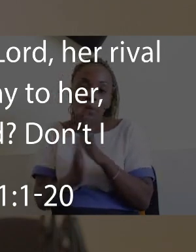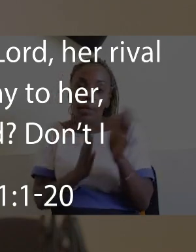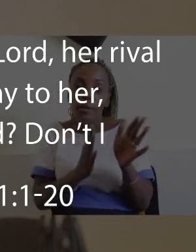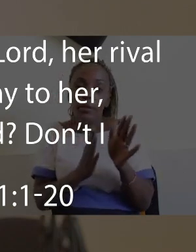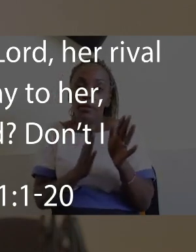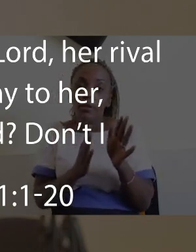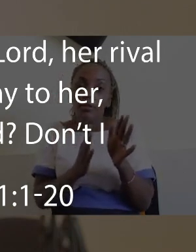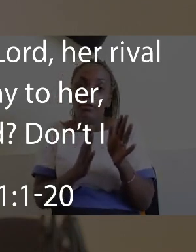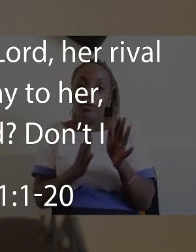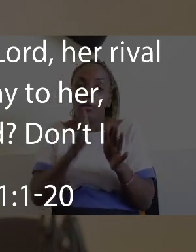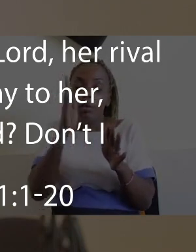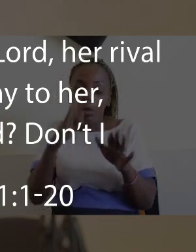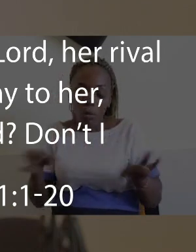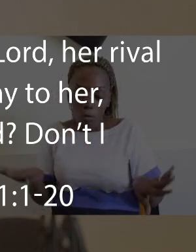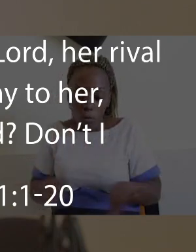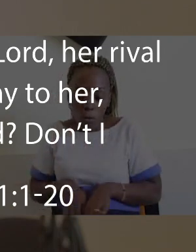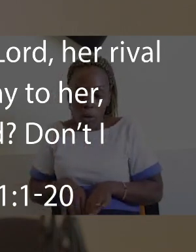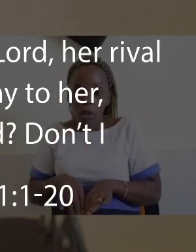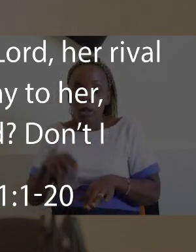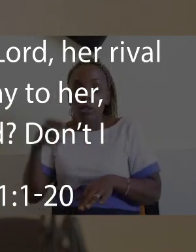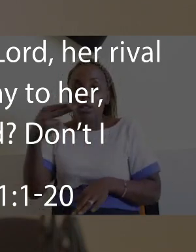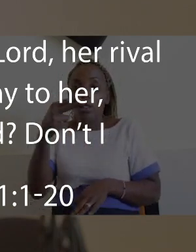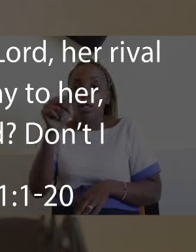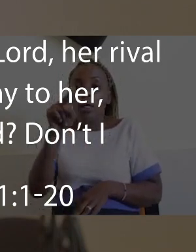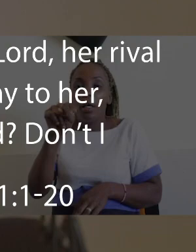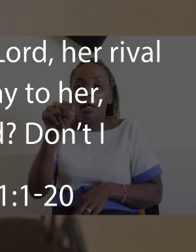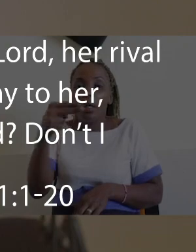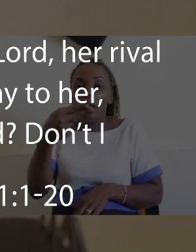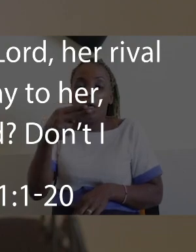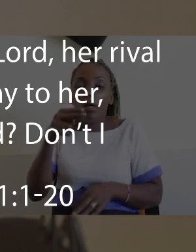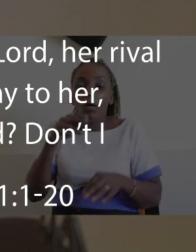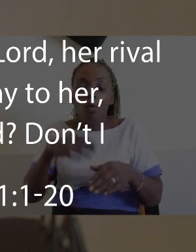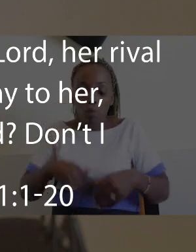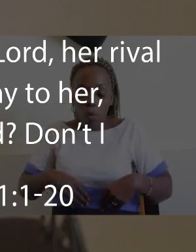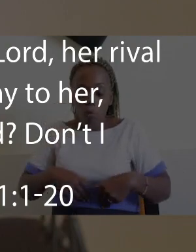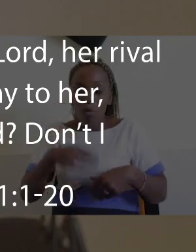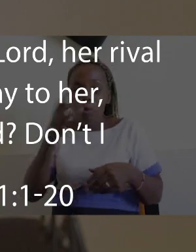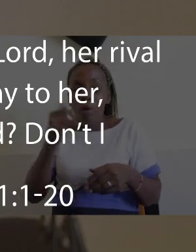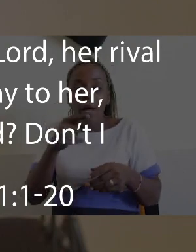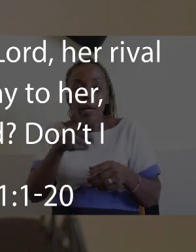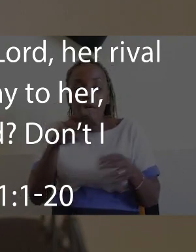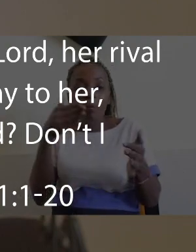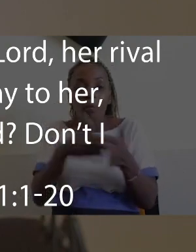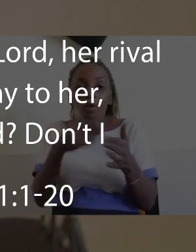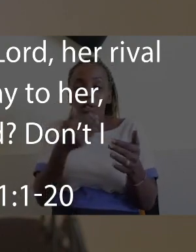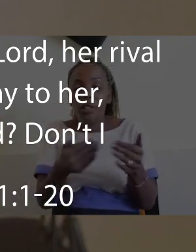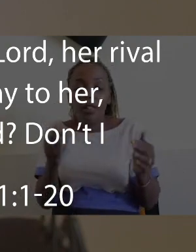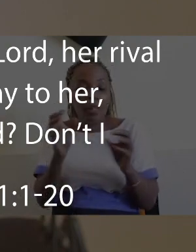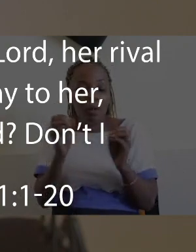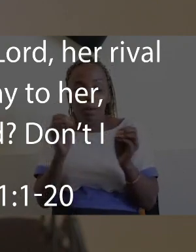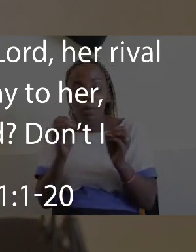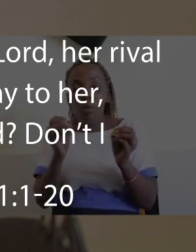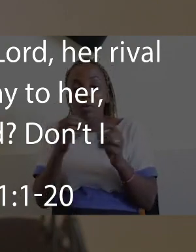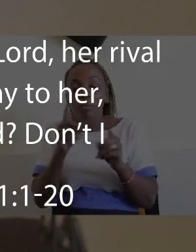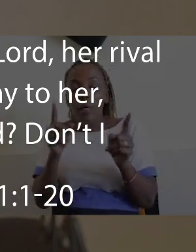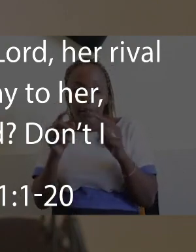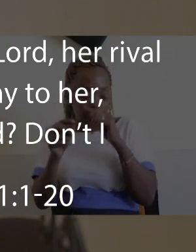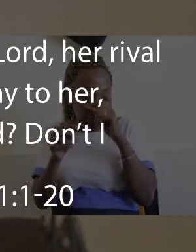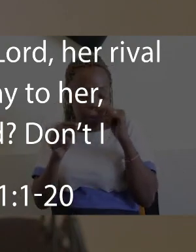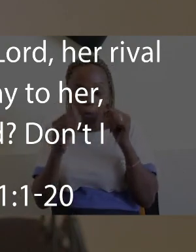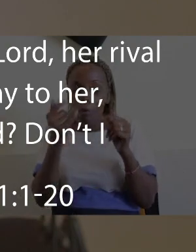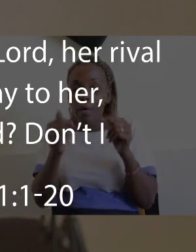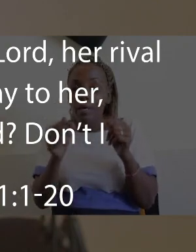and he closed Hannah's womb. It was not because he did not want her to have a child, because that is the